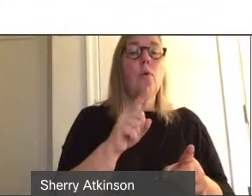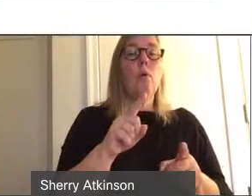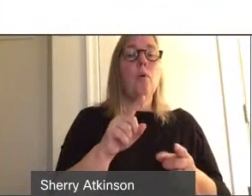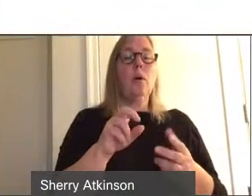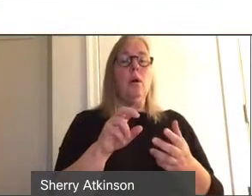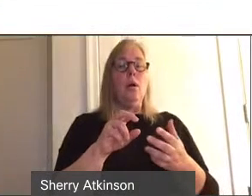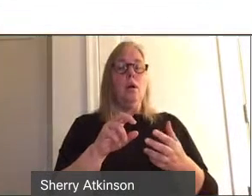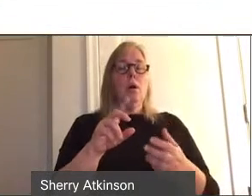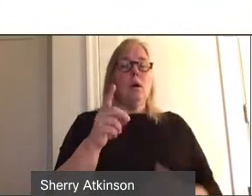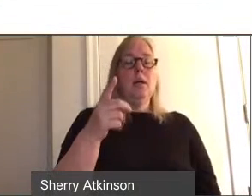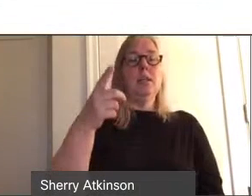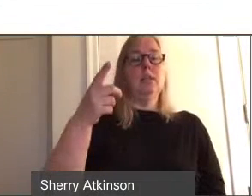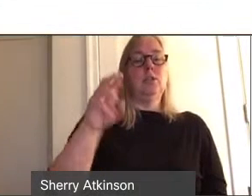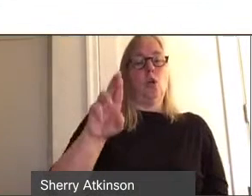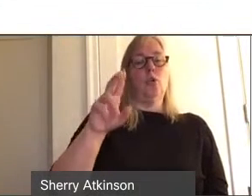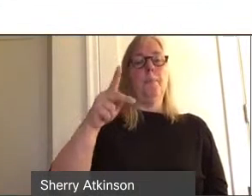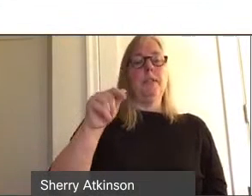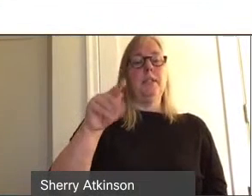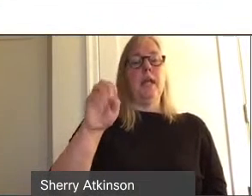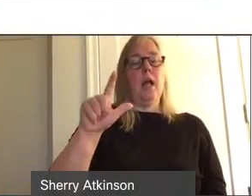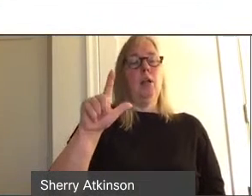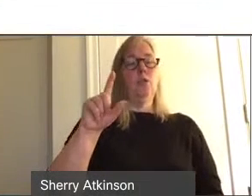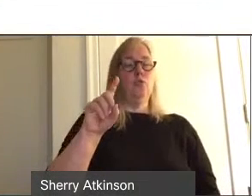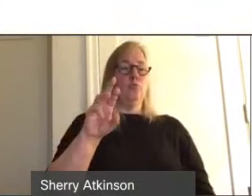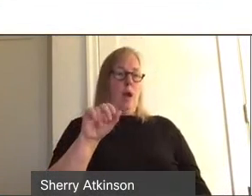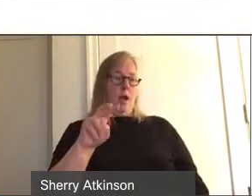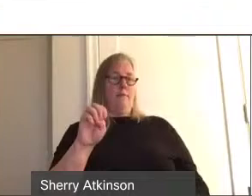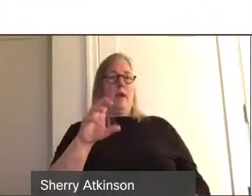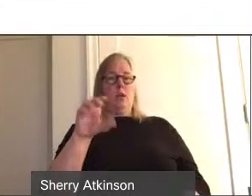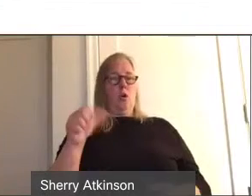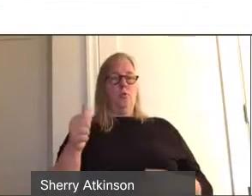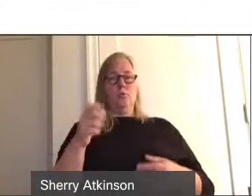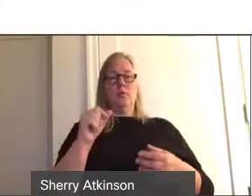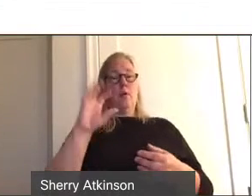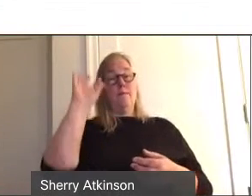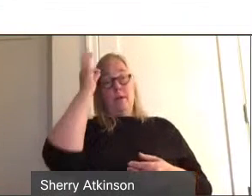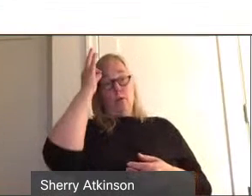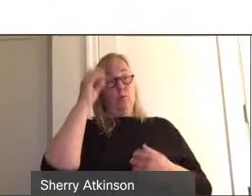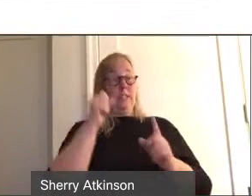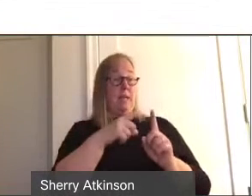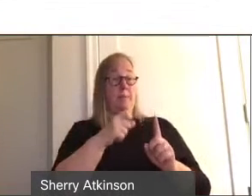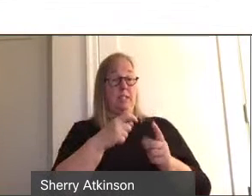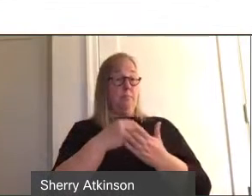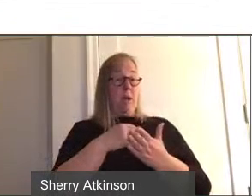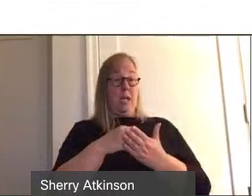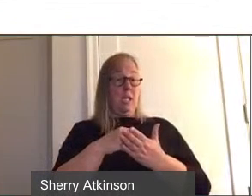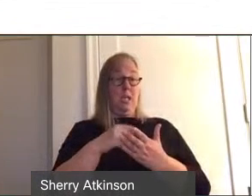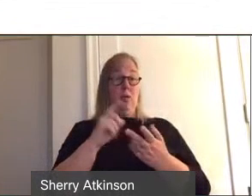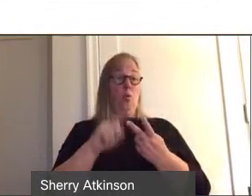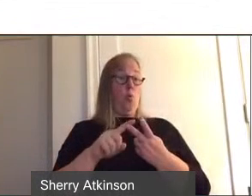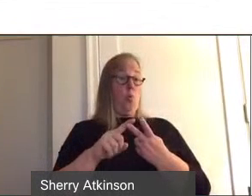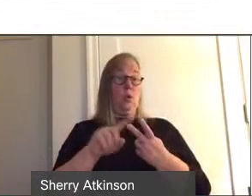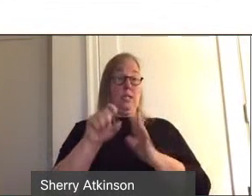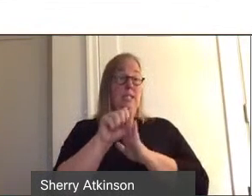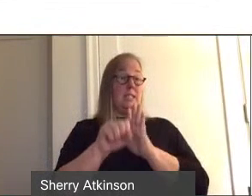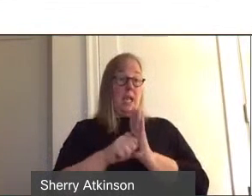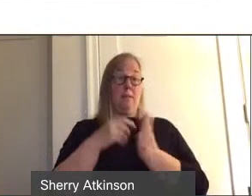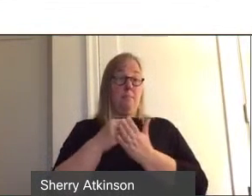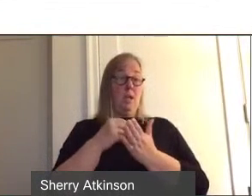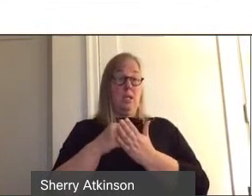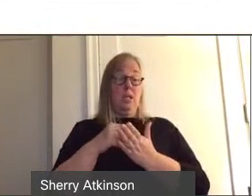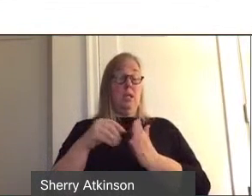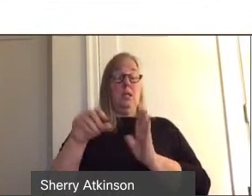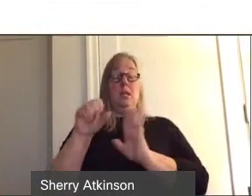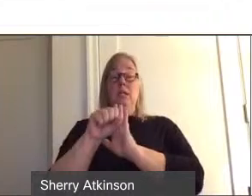eligible for either federal stimulus money, if that ever comes, or the state funding. The state does focus. Greg Slater,